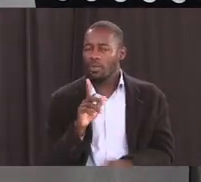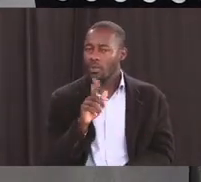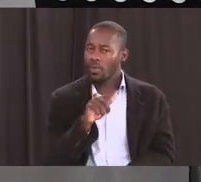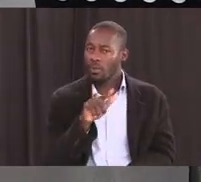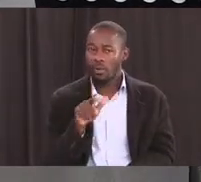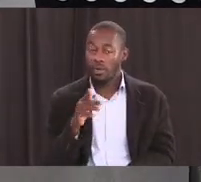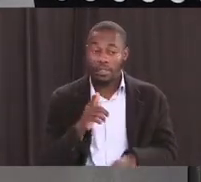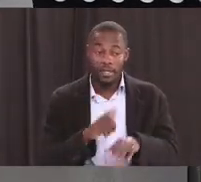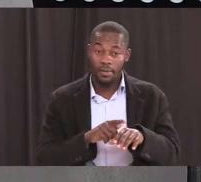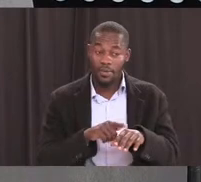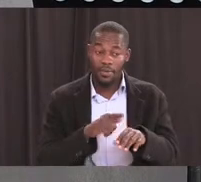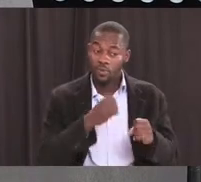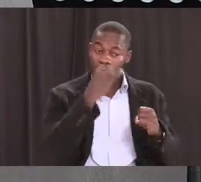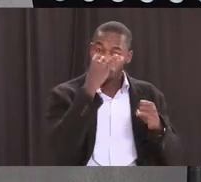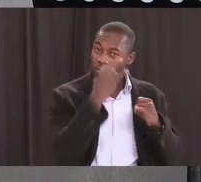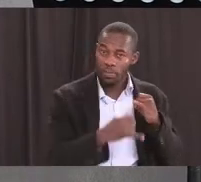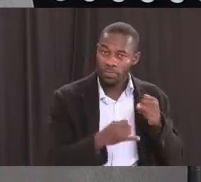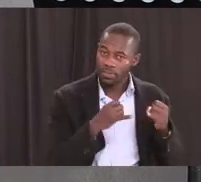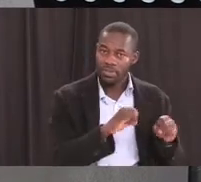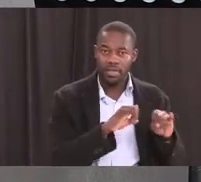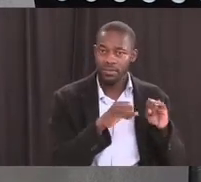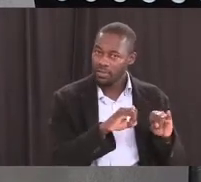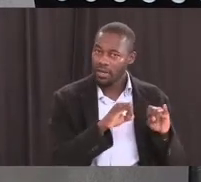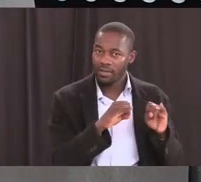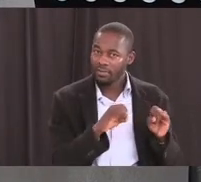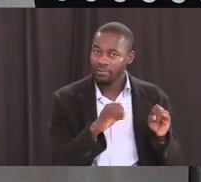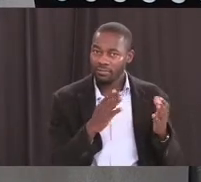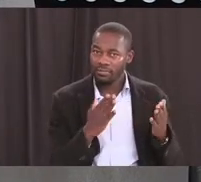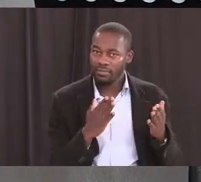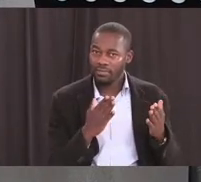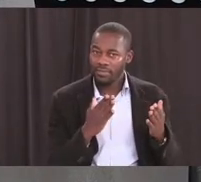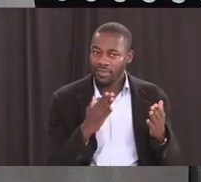quits, returning back to the old way because it's easy?